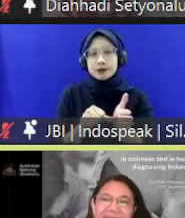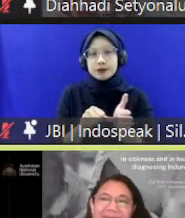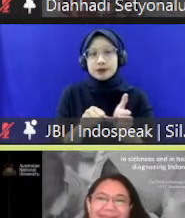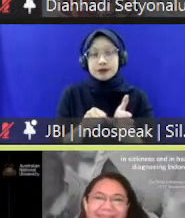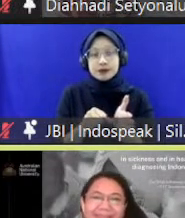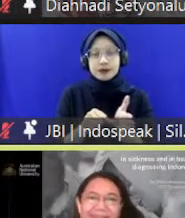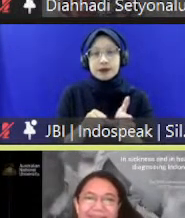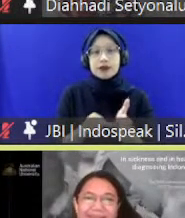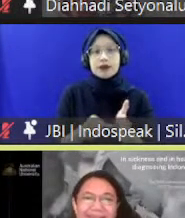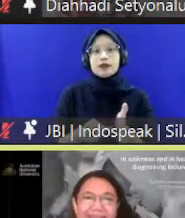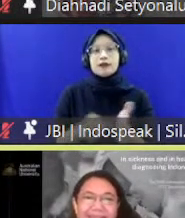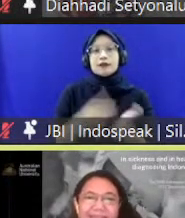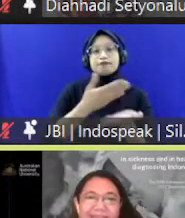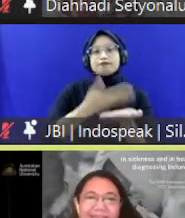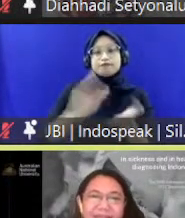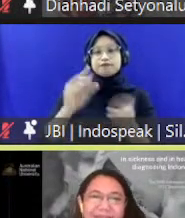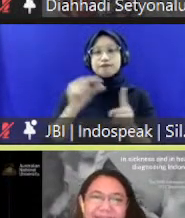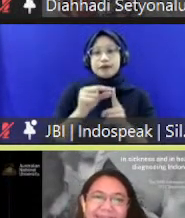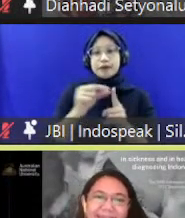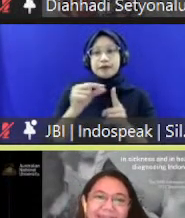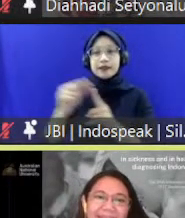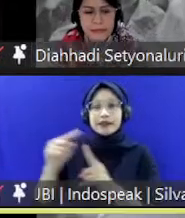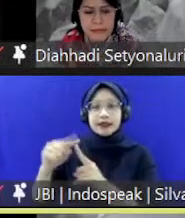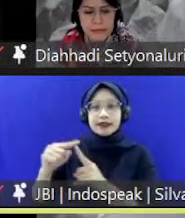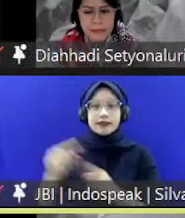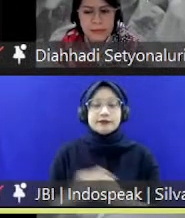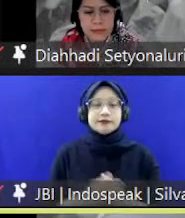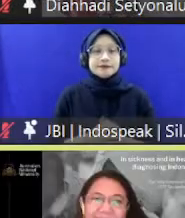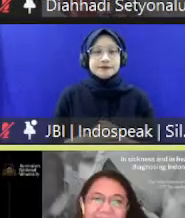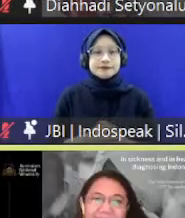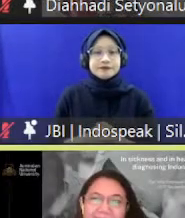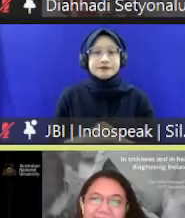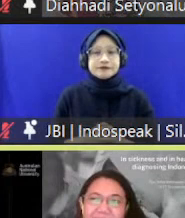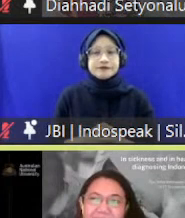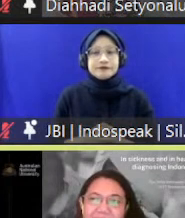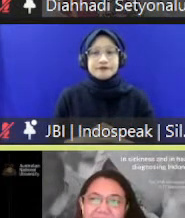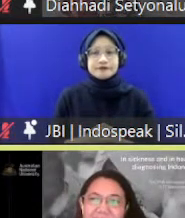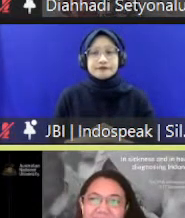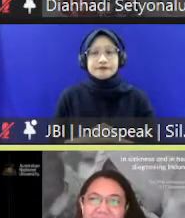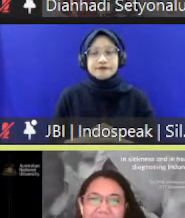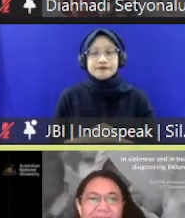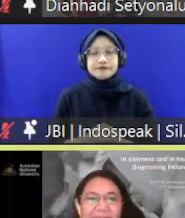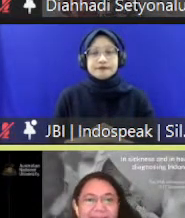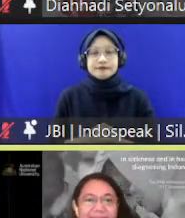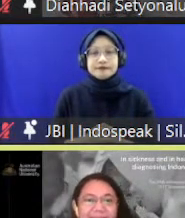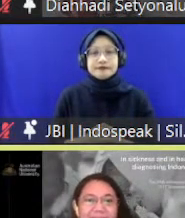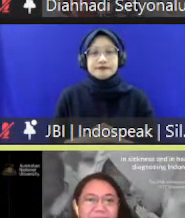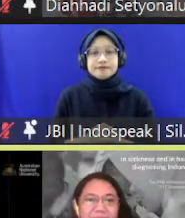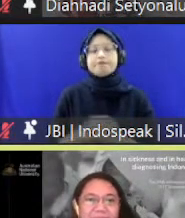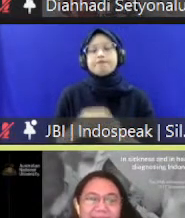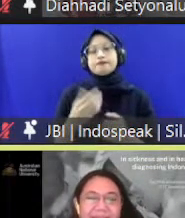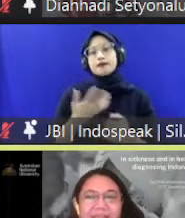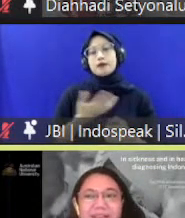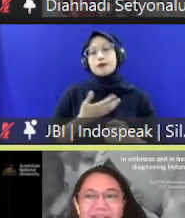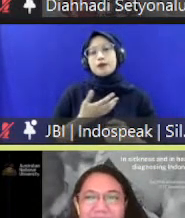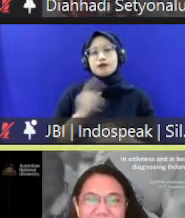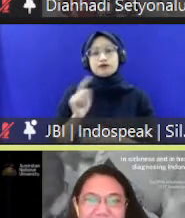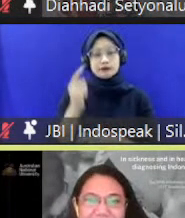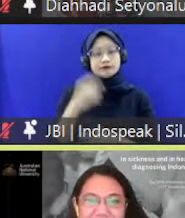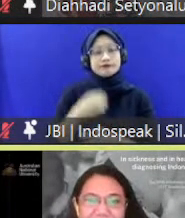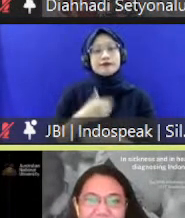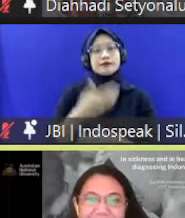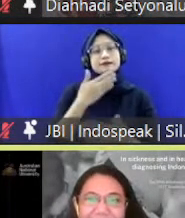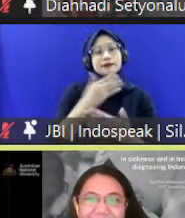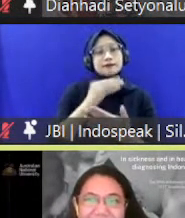help me share the screen. And so let me begin. Good morning and good